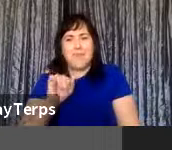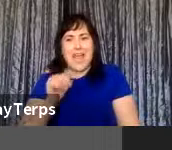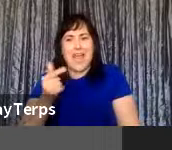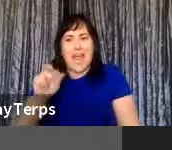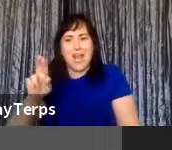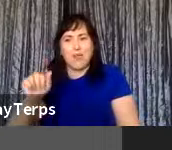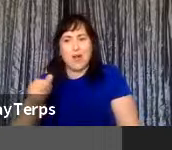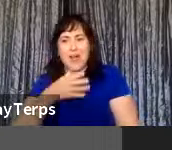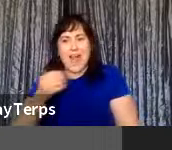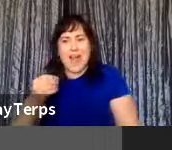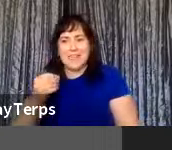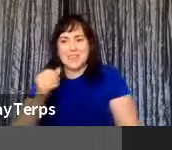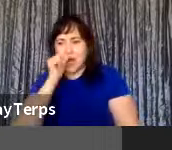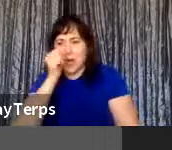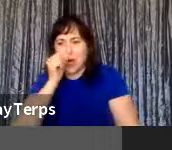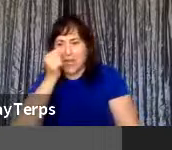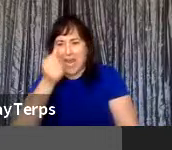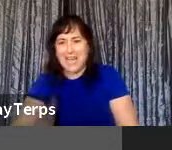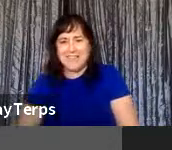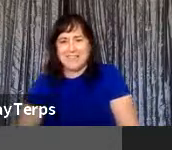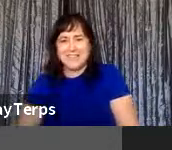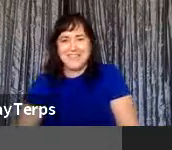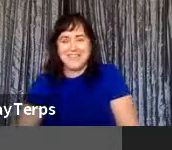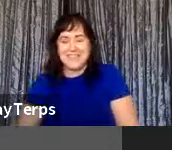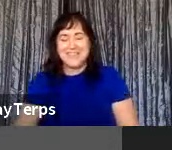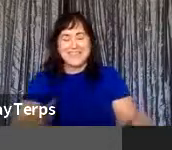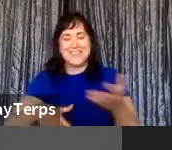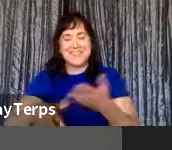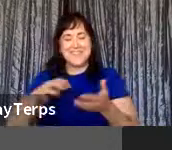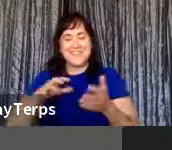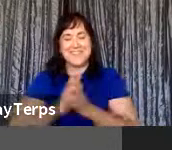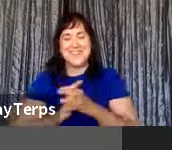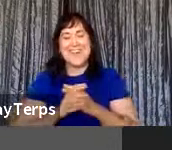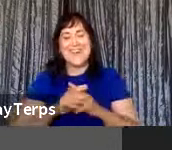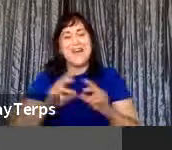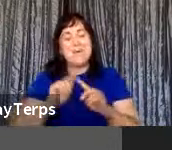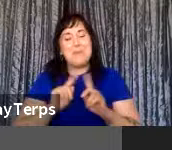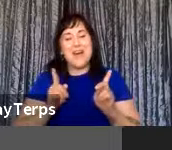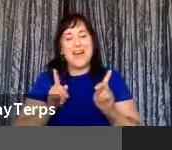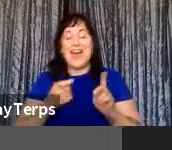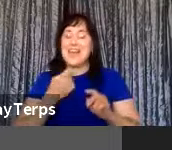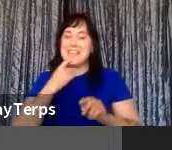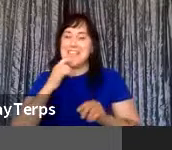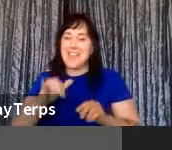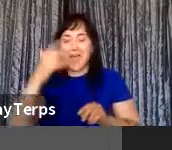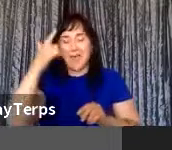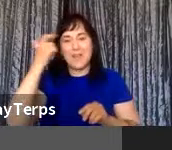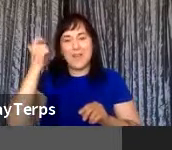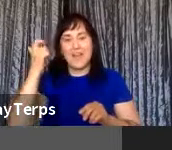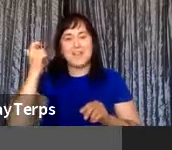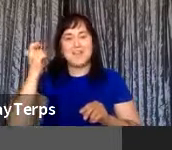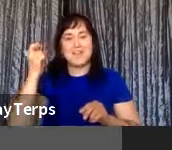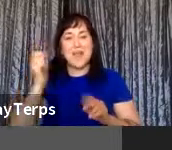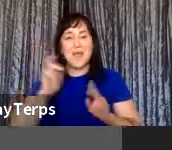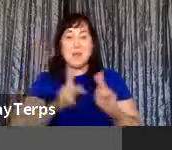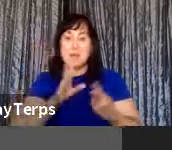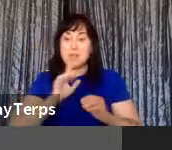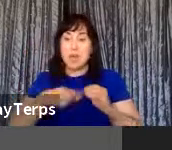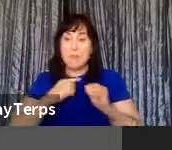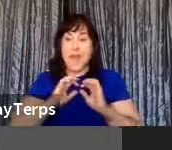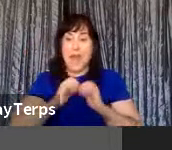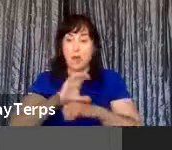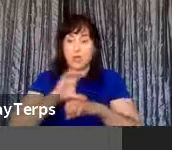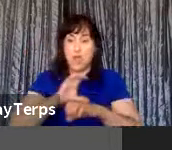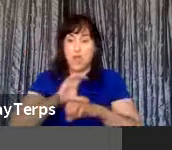unusual one to describe it, but Beth is really wondering where this is going now. But I say that because it was, people talk about how chocolate makes them